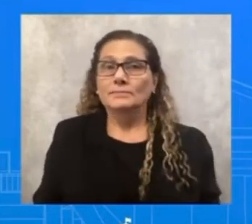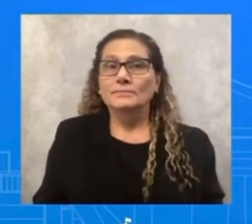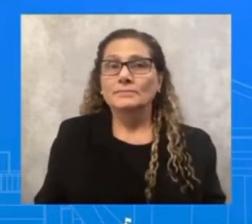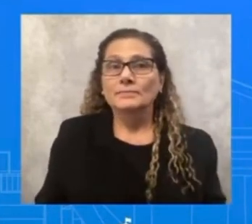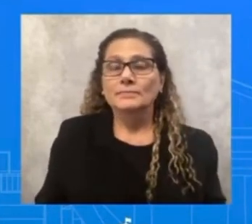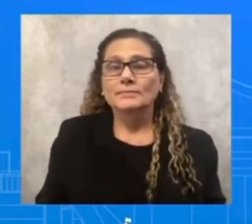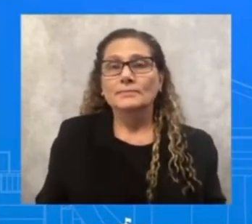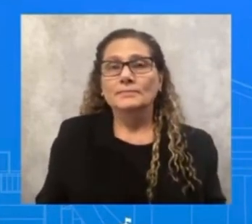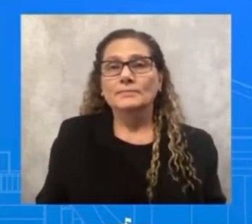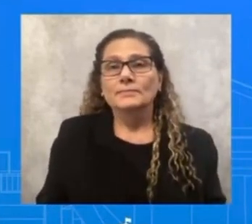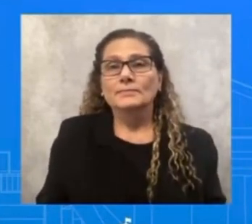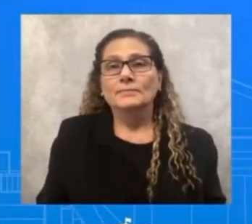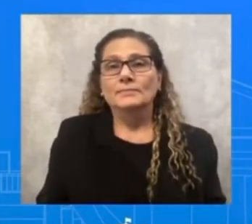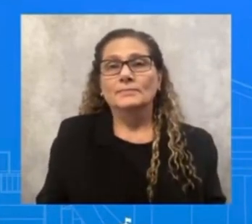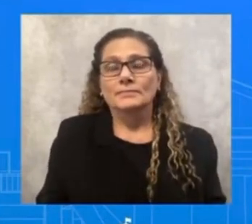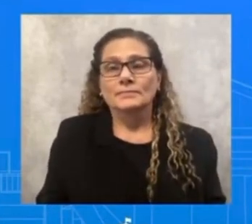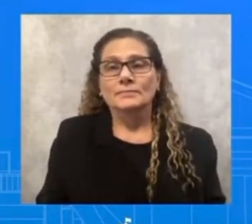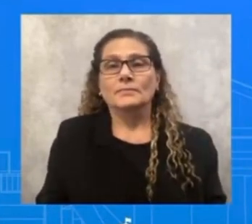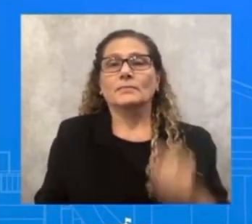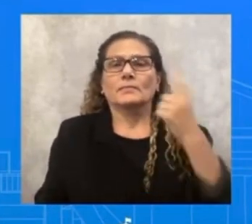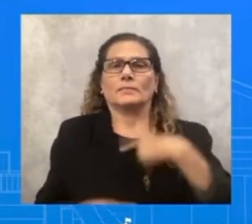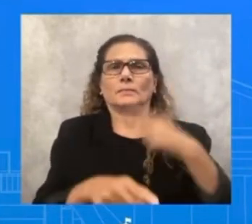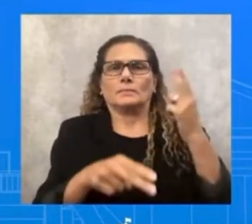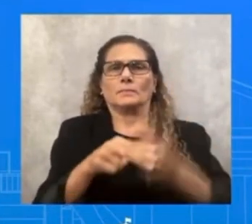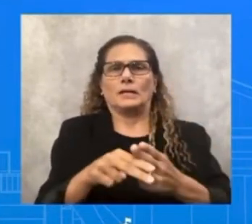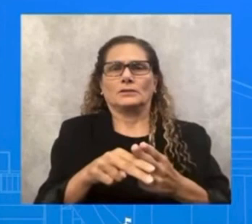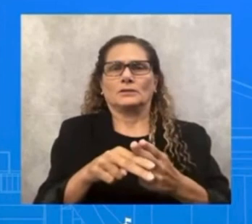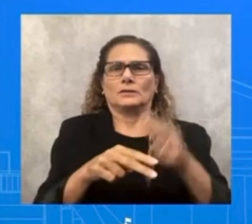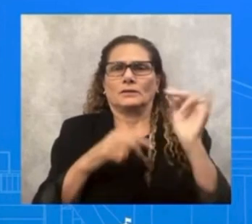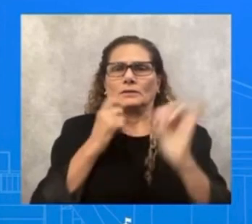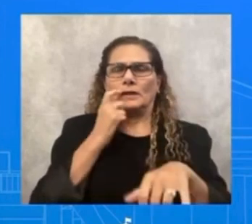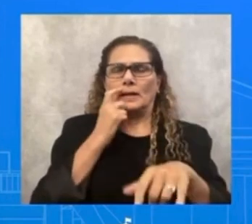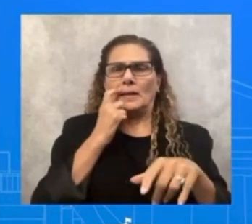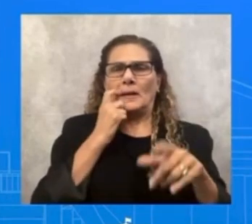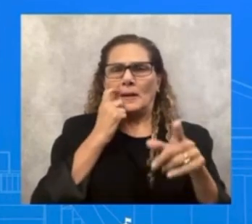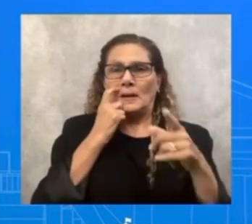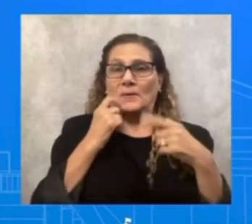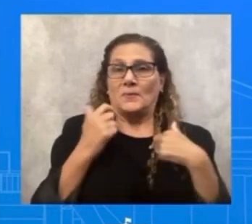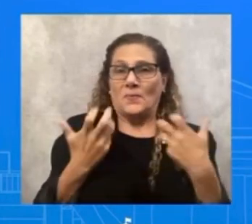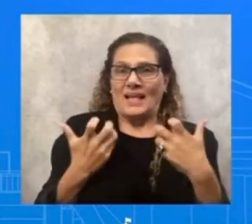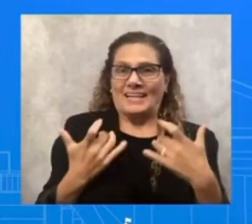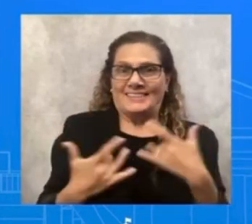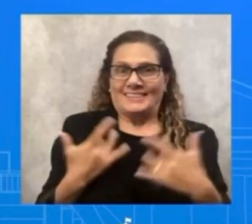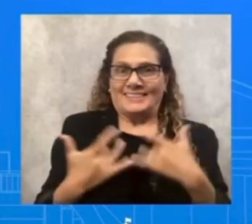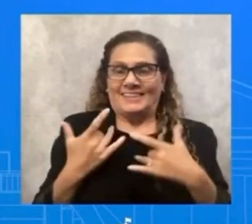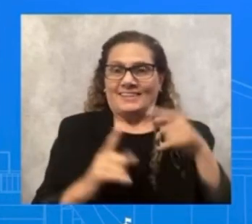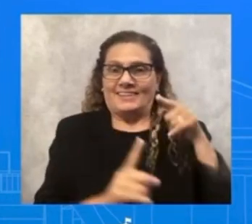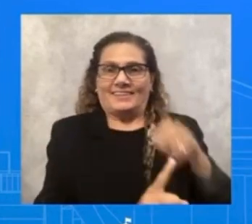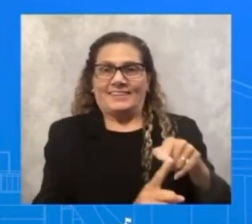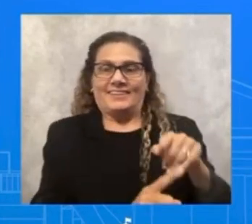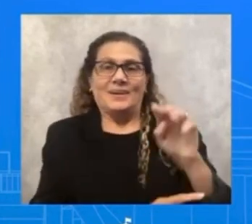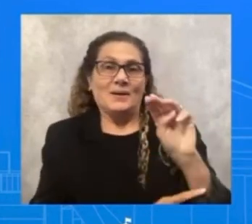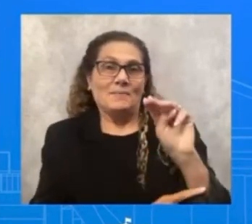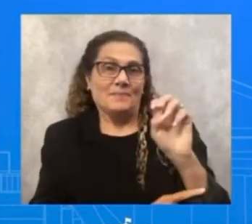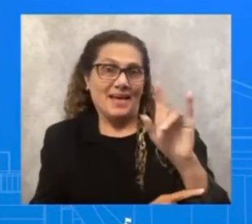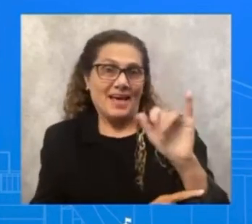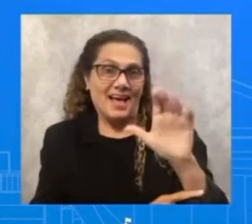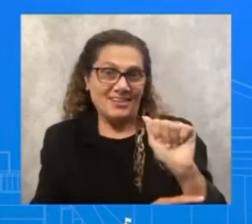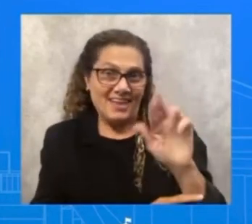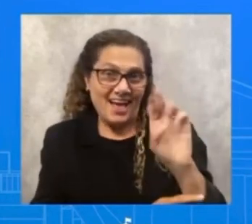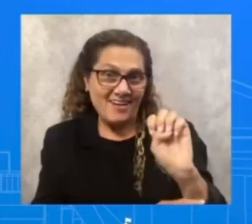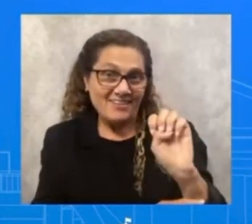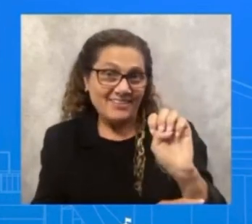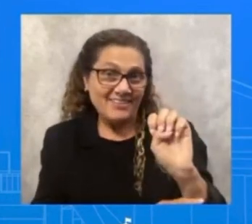I think one of the reasons we're so enthusiastic about the Medicare drug negotiation is that it will contribute to deficit